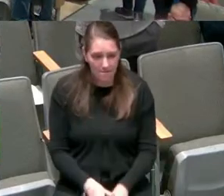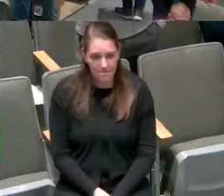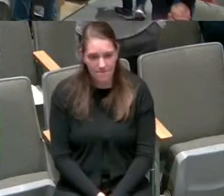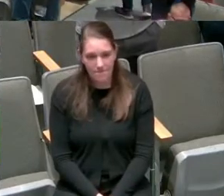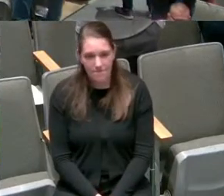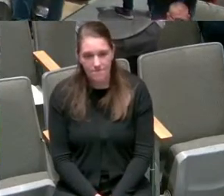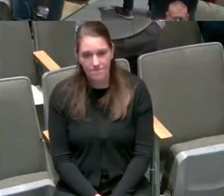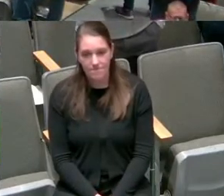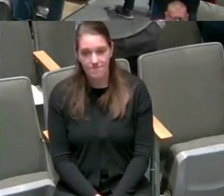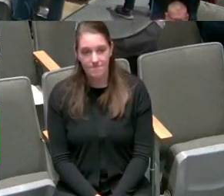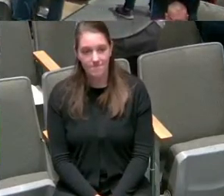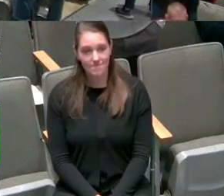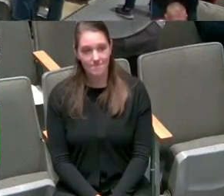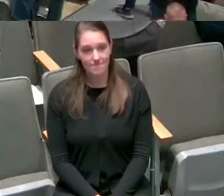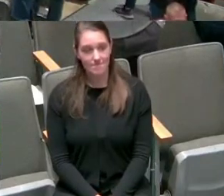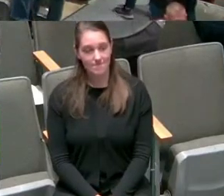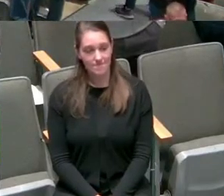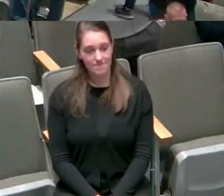oh